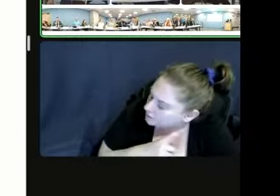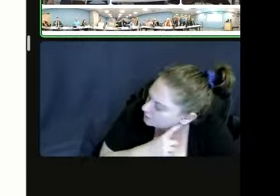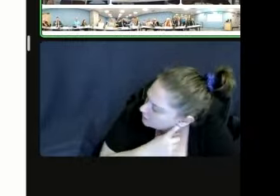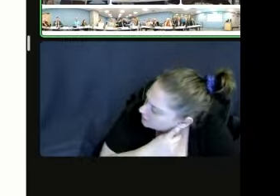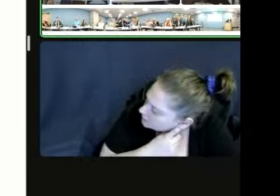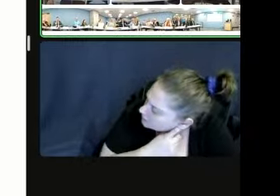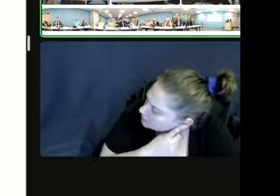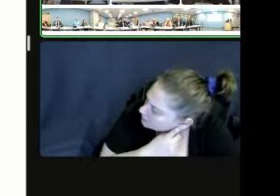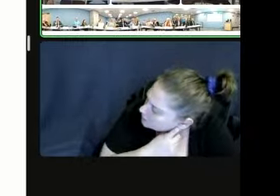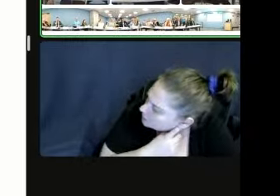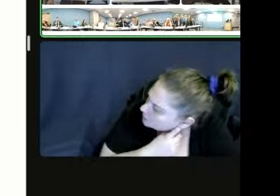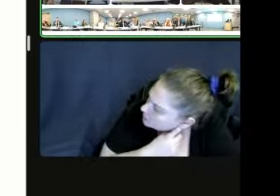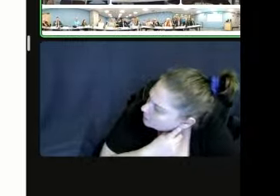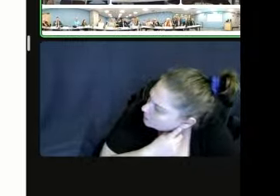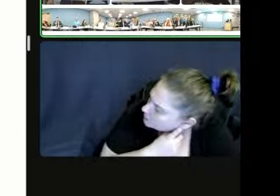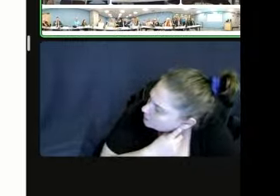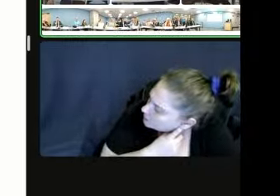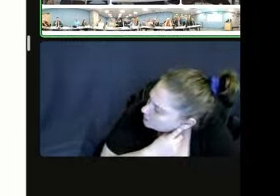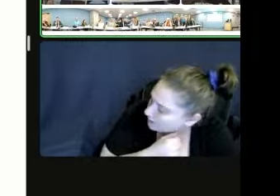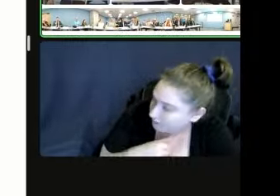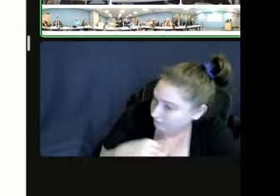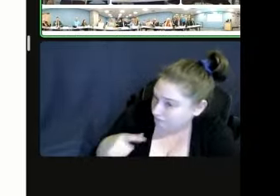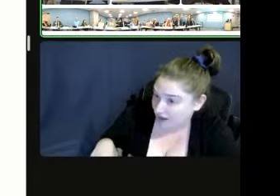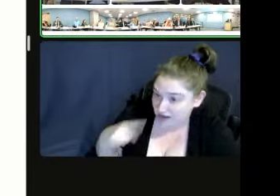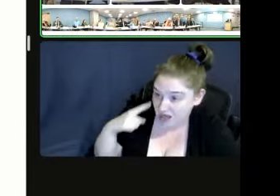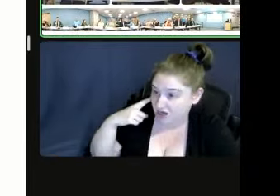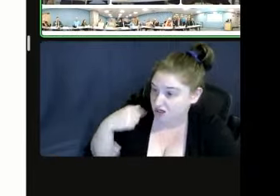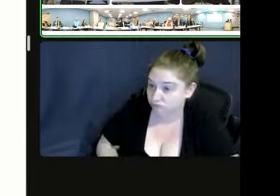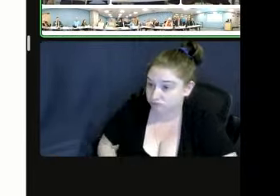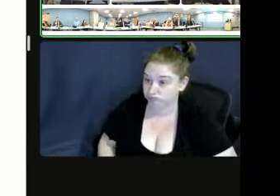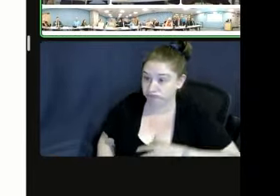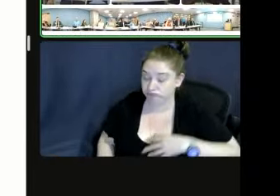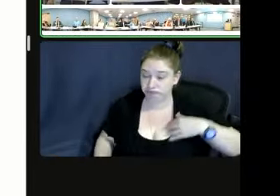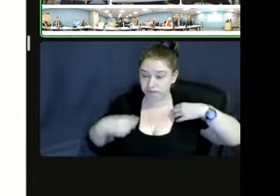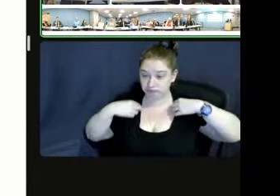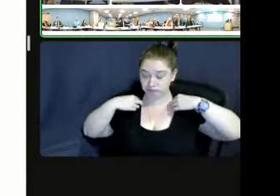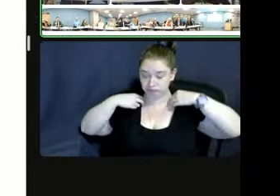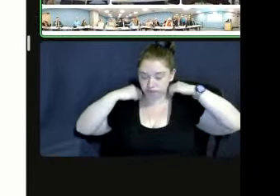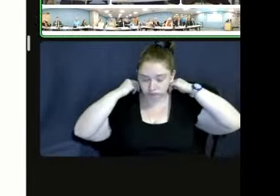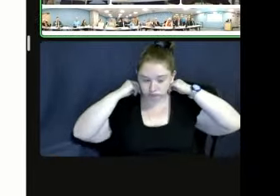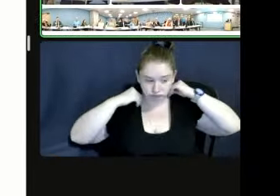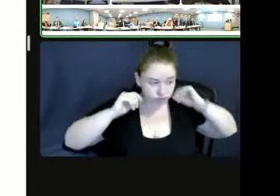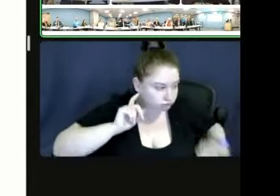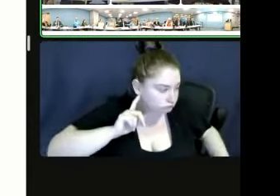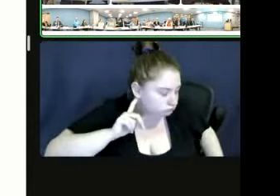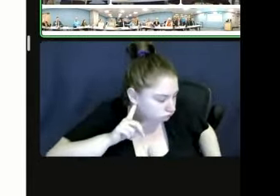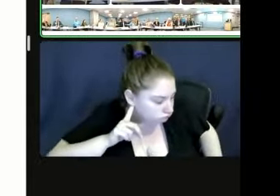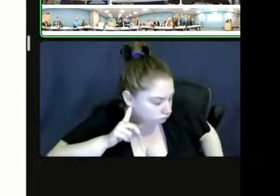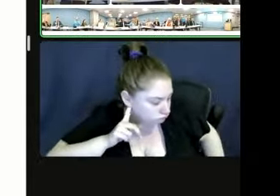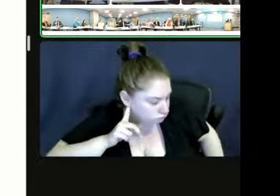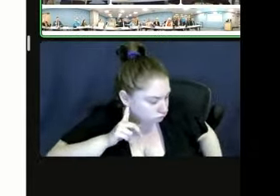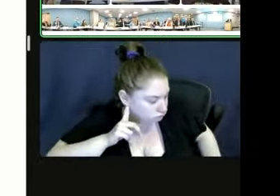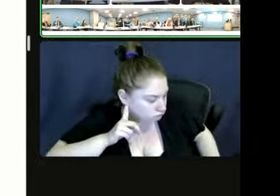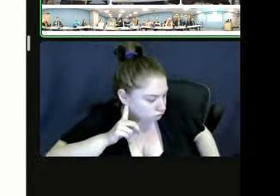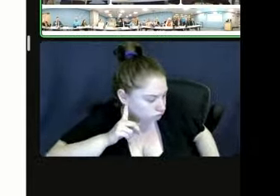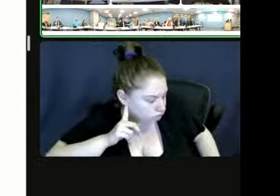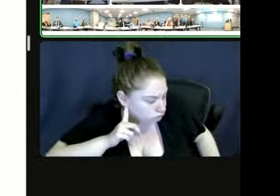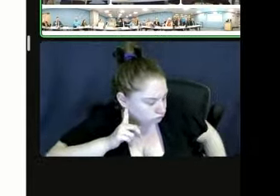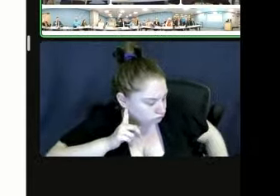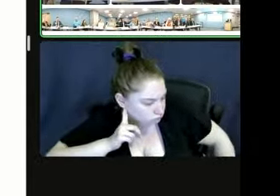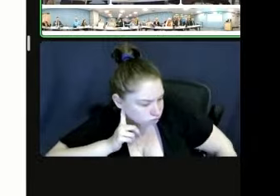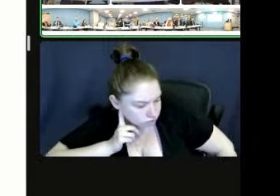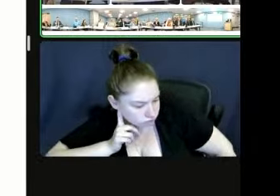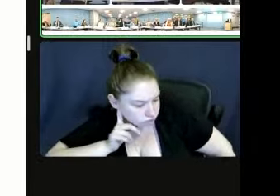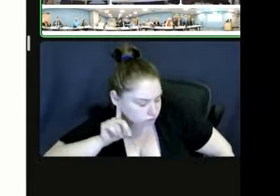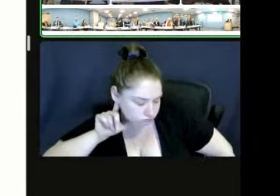those families that can't afford program access. It would also potentially affect our facility use permits that we